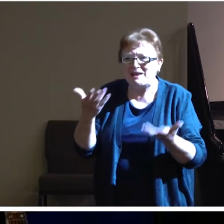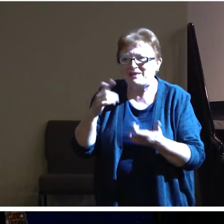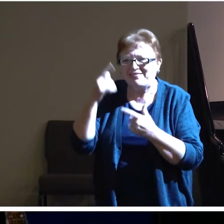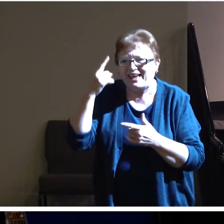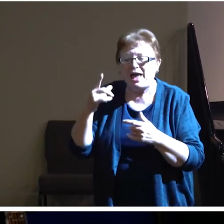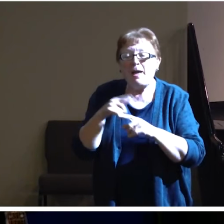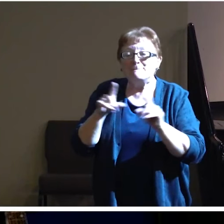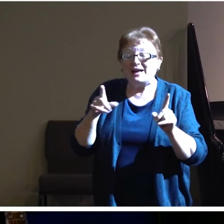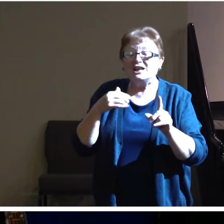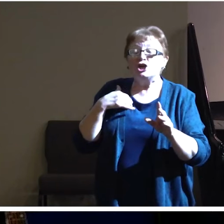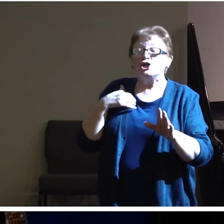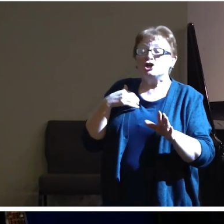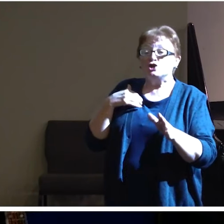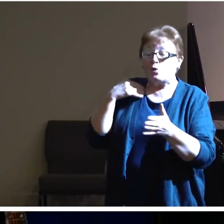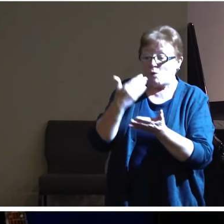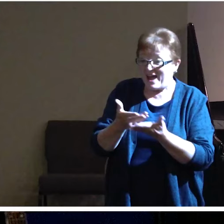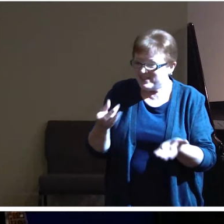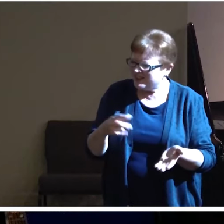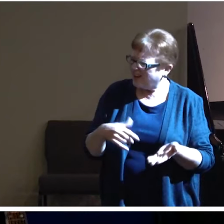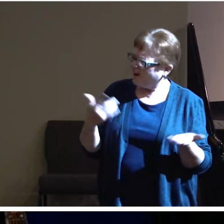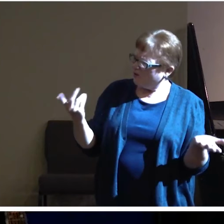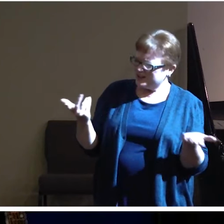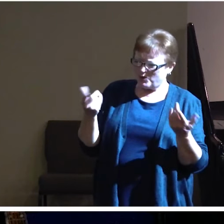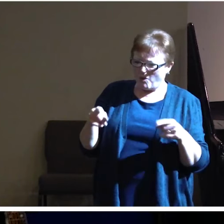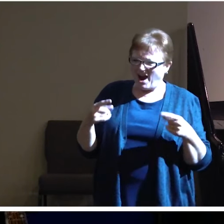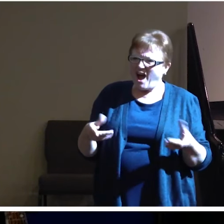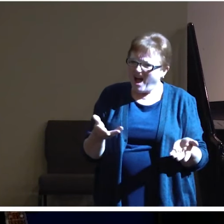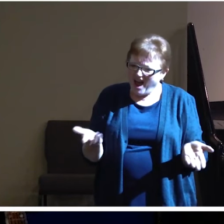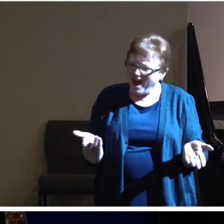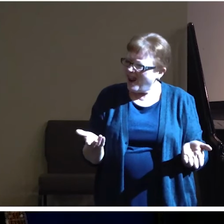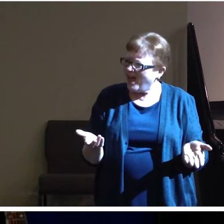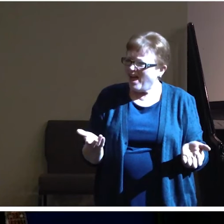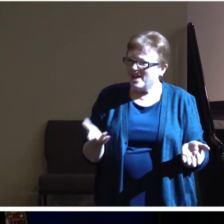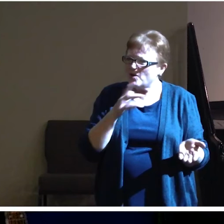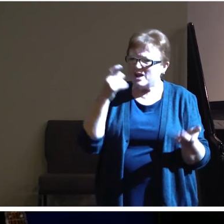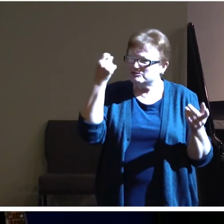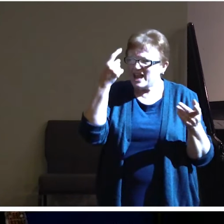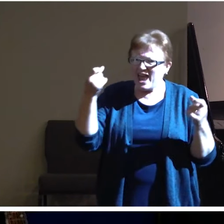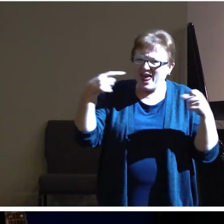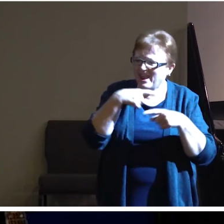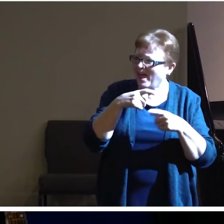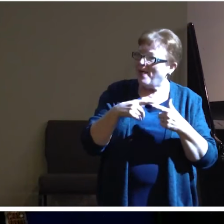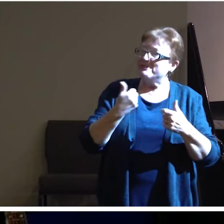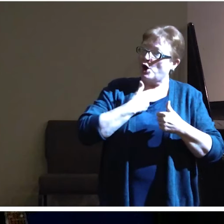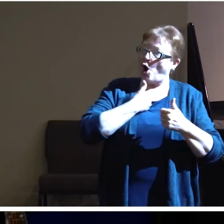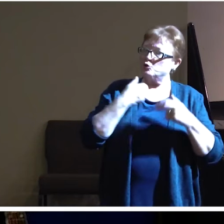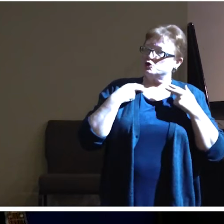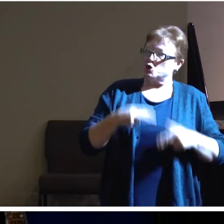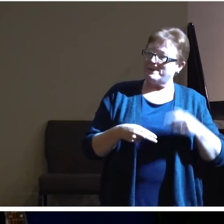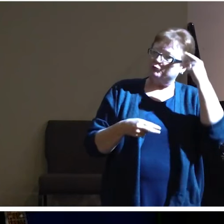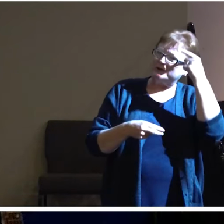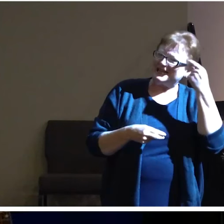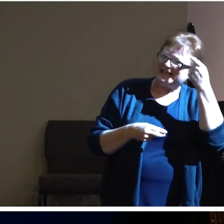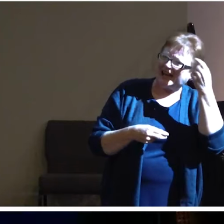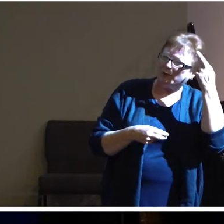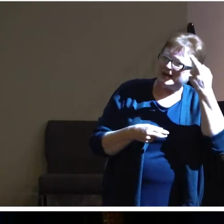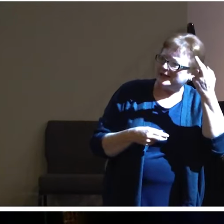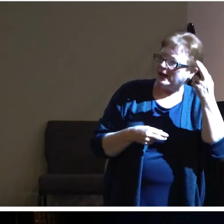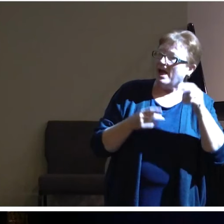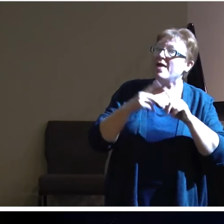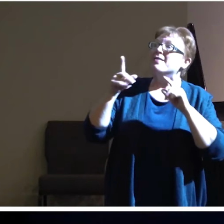to the mix, suddenly the light goes on. You're like, okay, I understand now. I get it. And through the word of God, announcements and